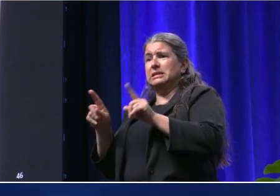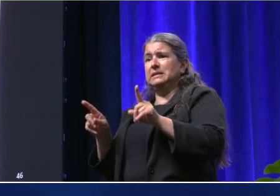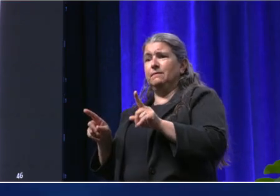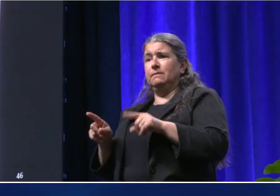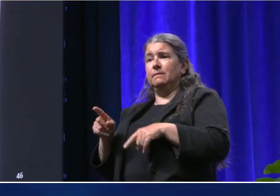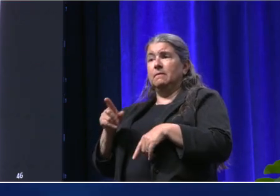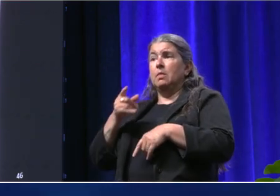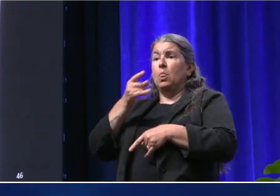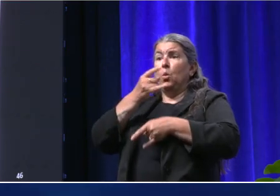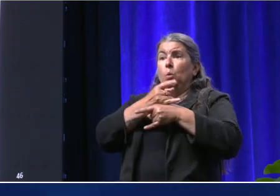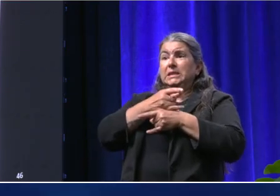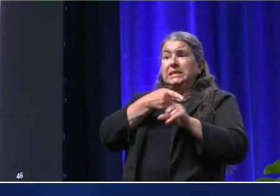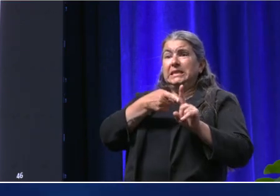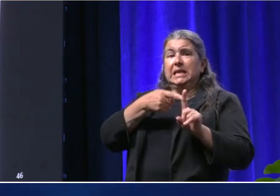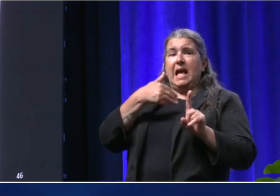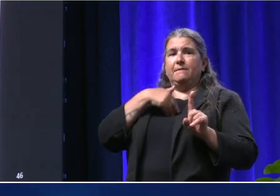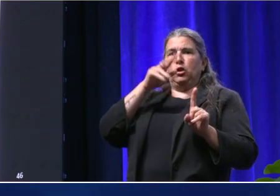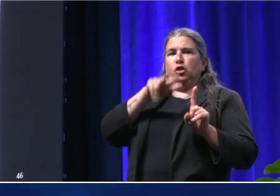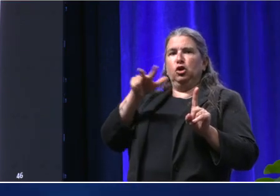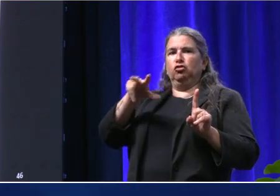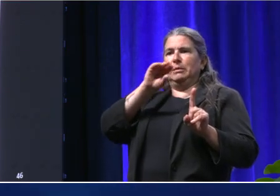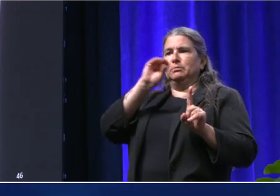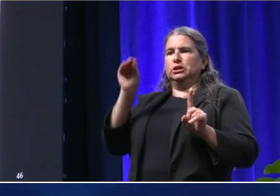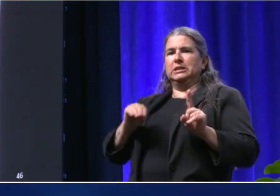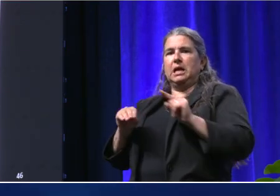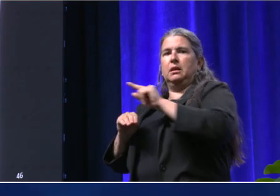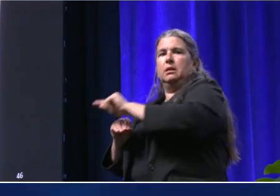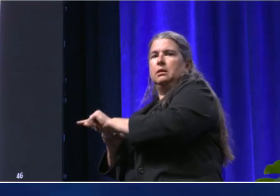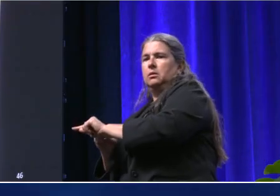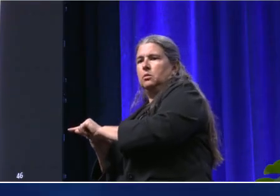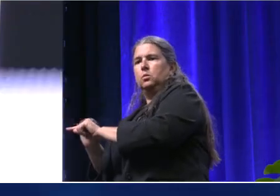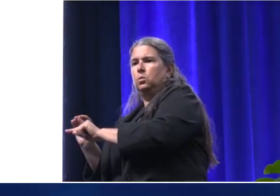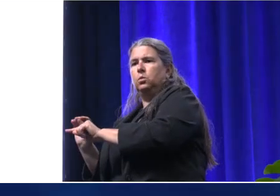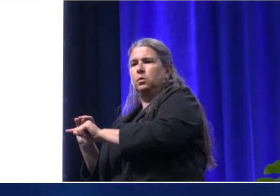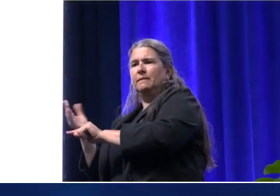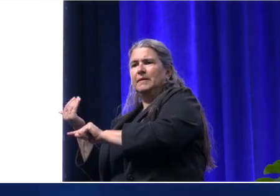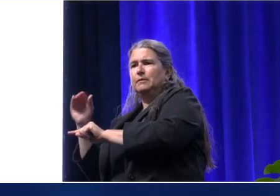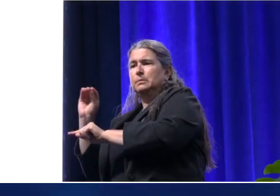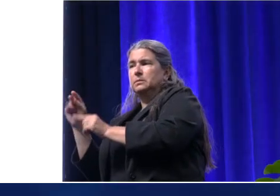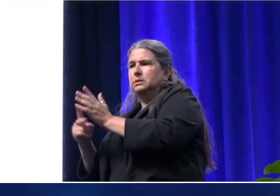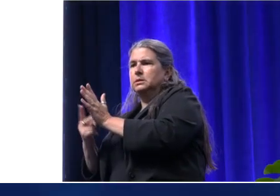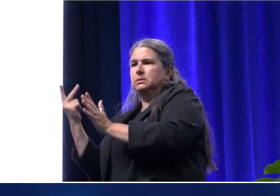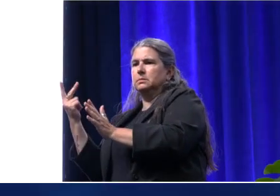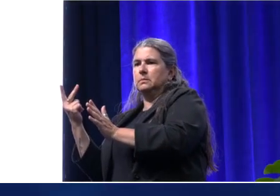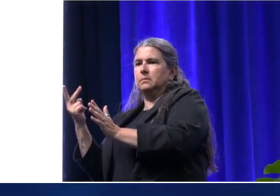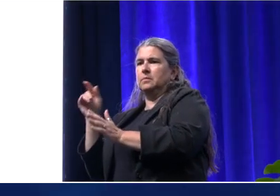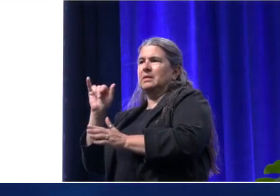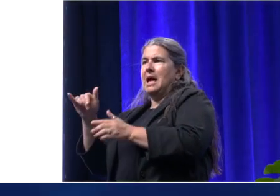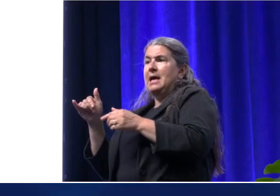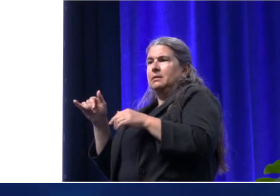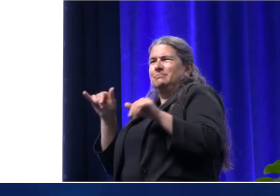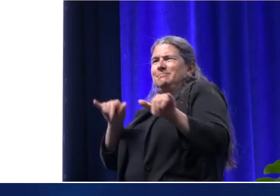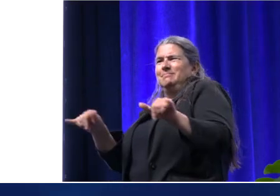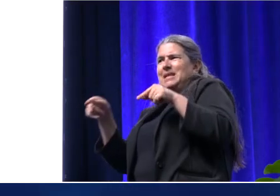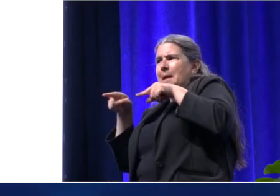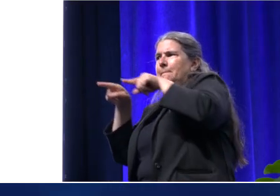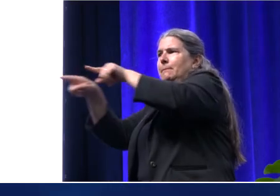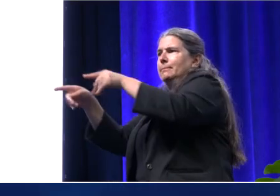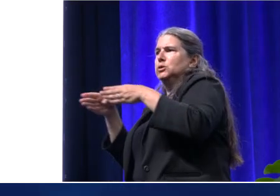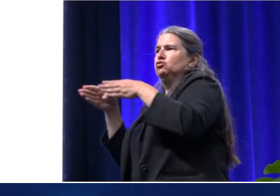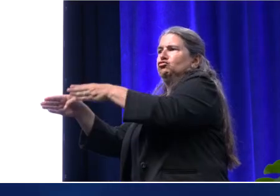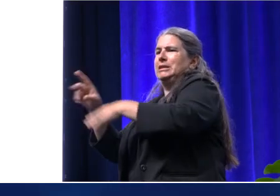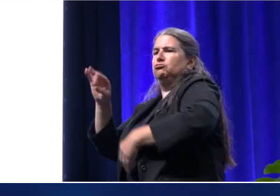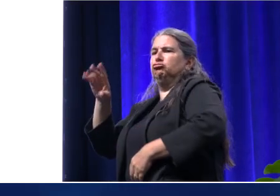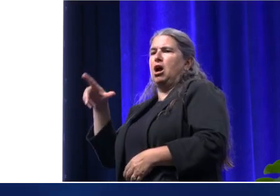identical looking and nearly double. The same thing happens with the street drug supply. These are data from Vancouver, British Columbia.